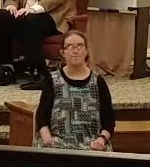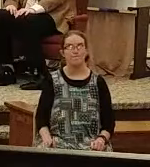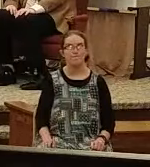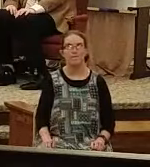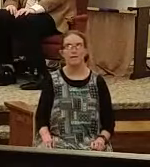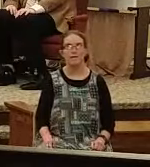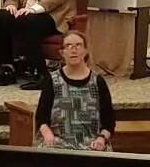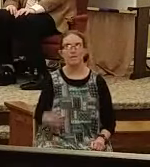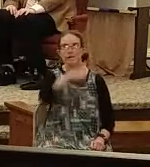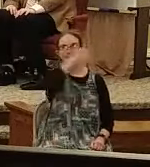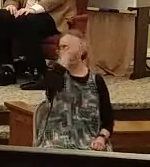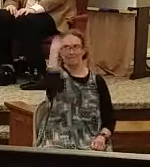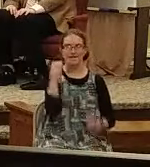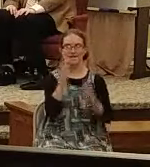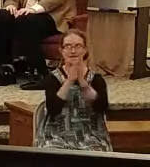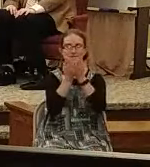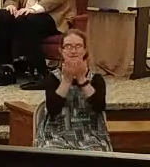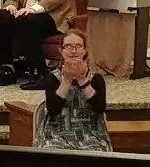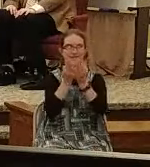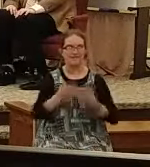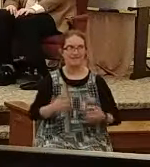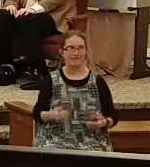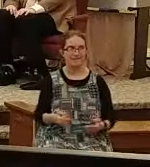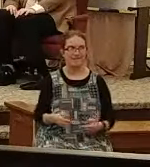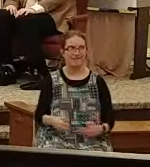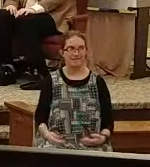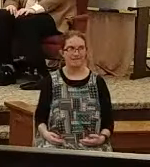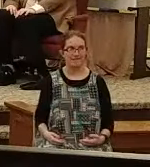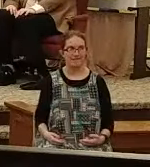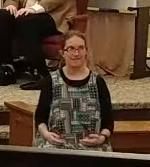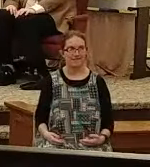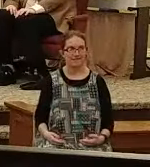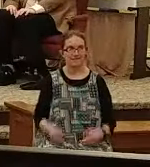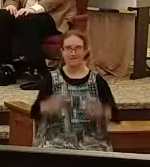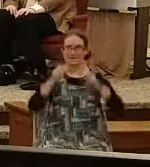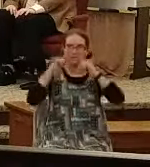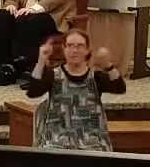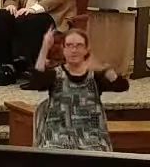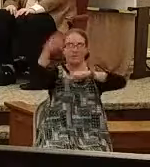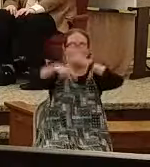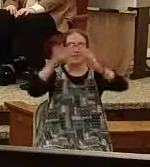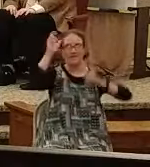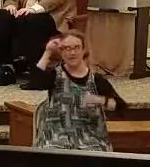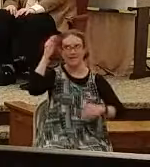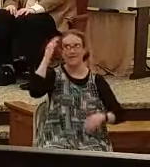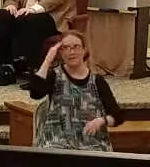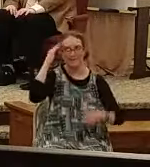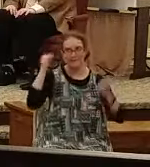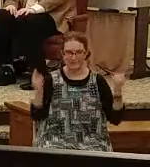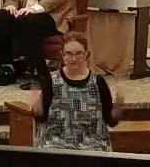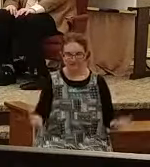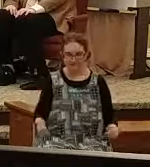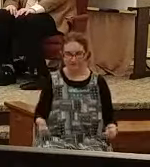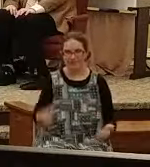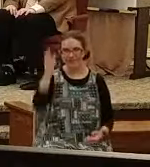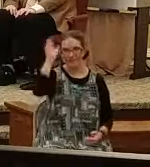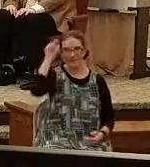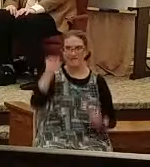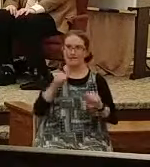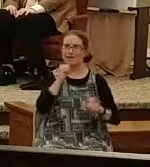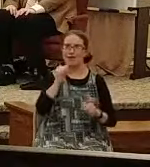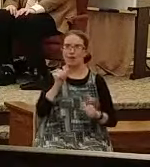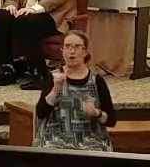Put it on Facebook. Come on. Oh, amen. Let's announce it to the rest of the world. Satan already knows about it now. Because Satan cannot